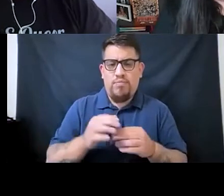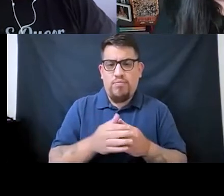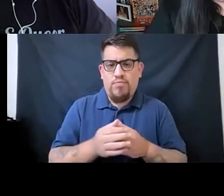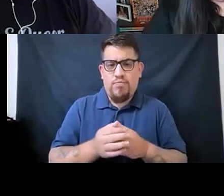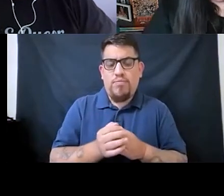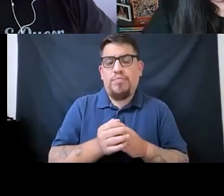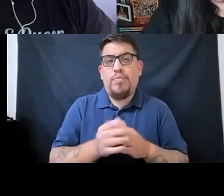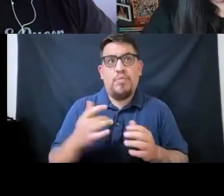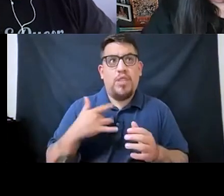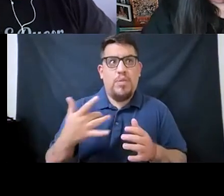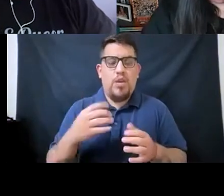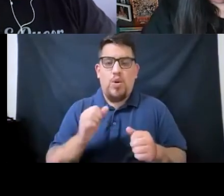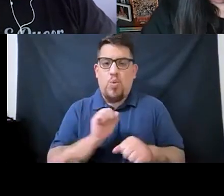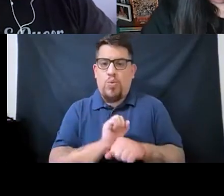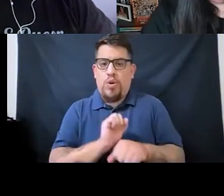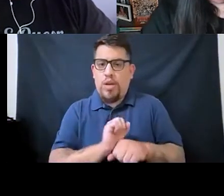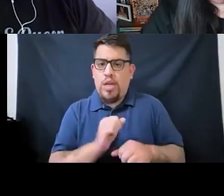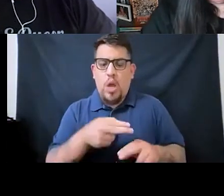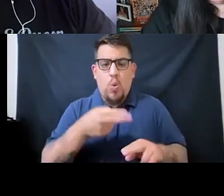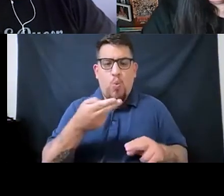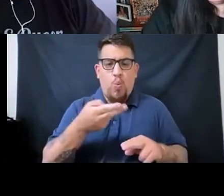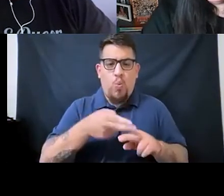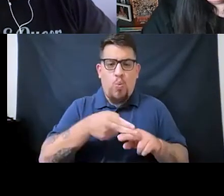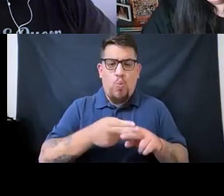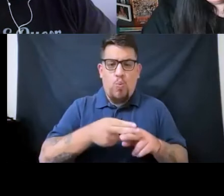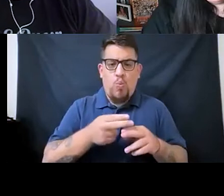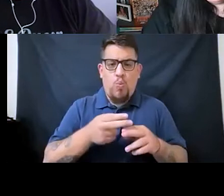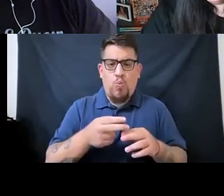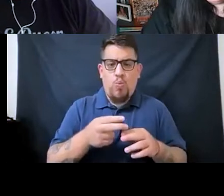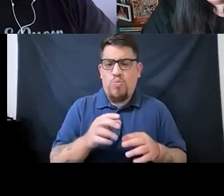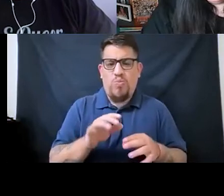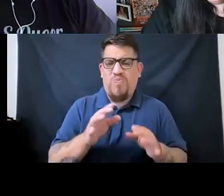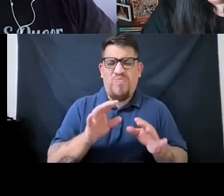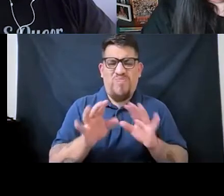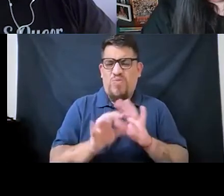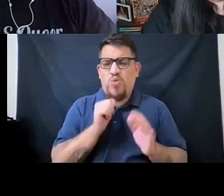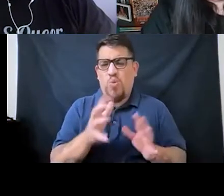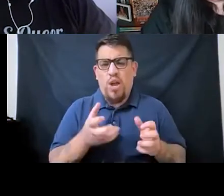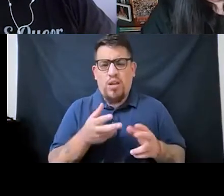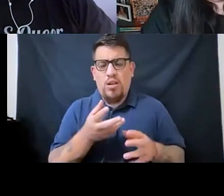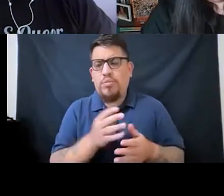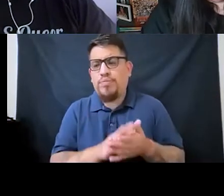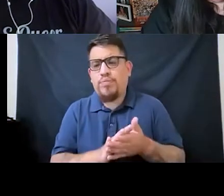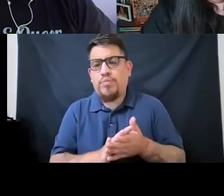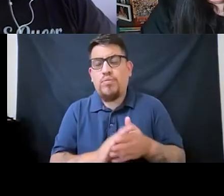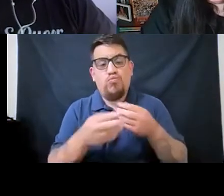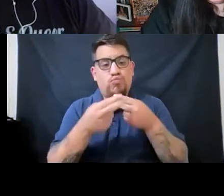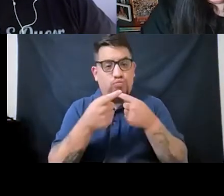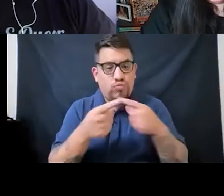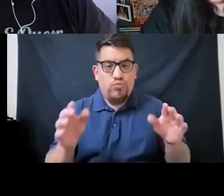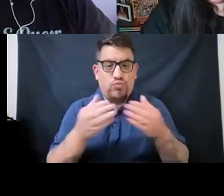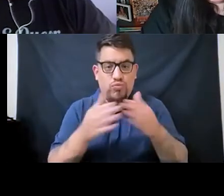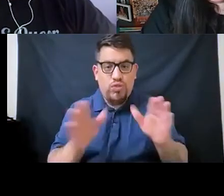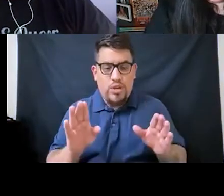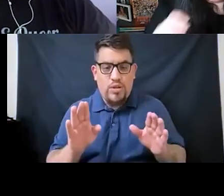it usually works in our culture, losing weight is a gainer's nightmare. But a broad general definition applied to a group of